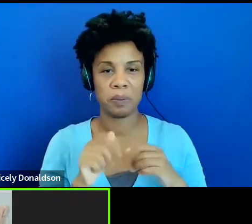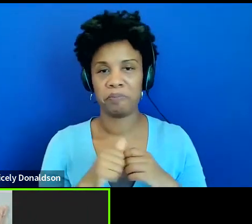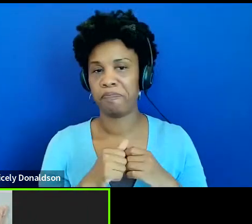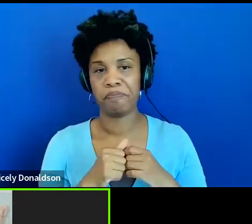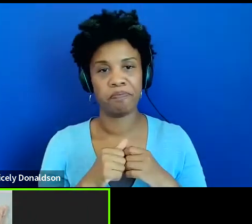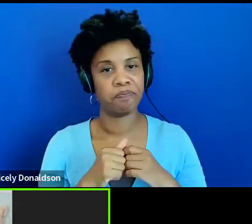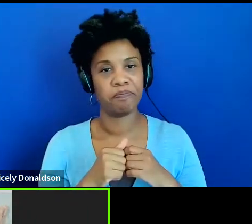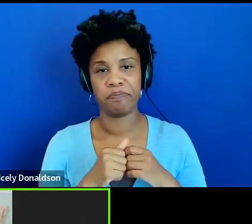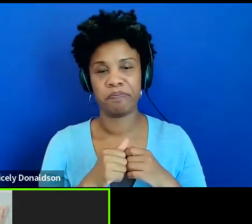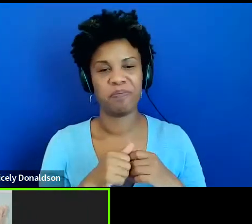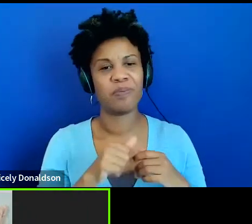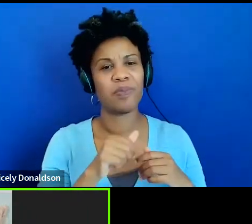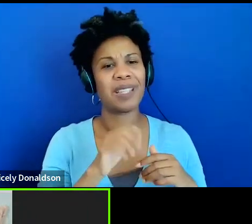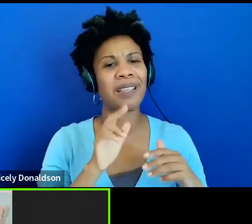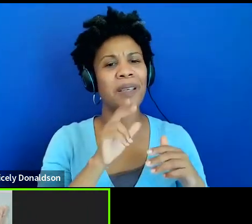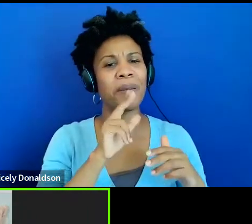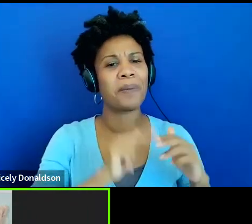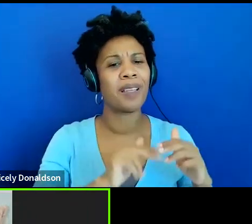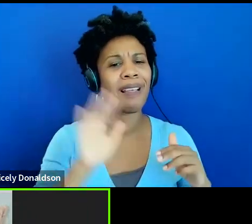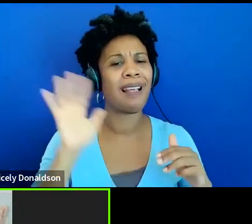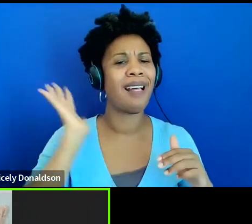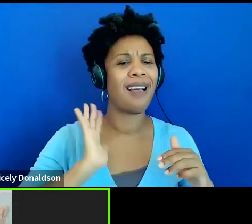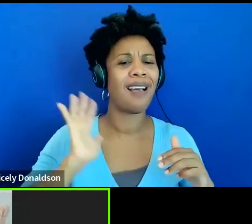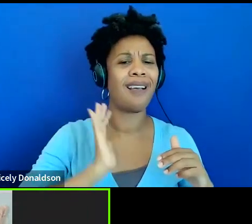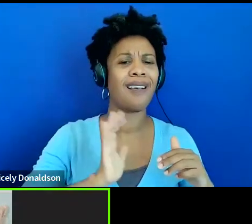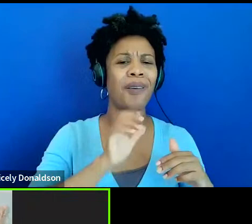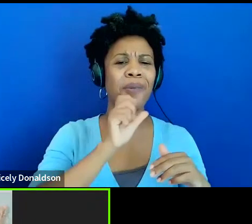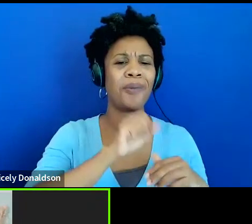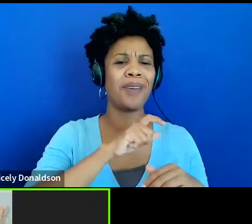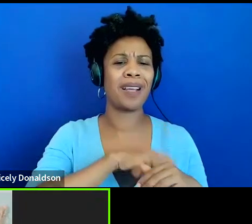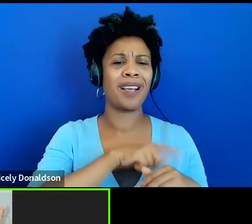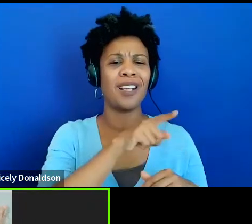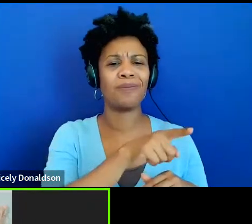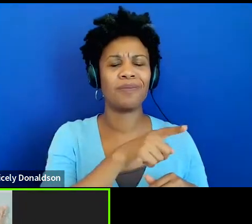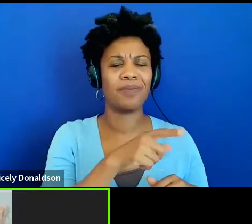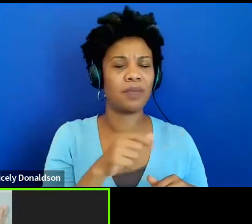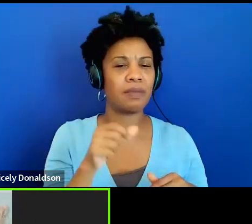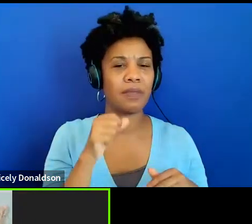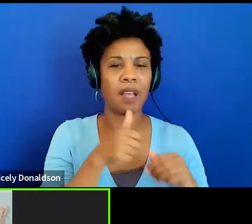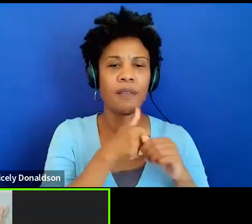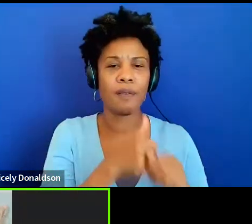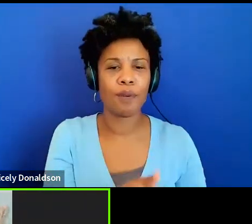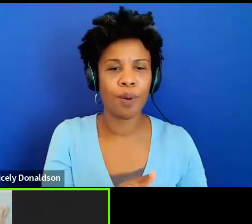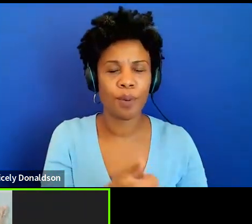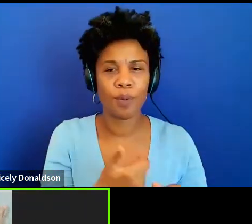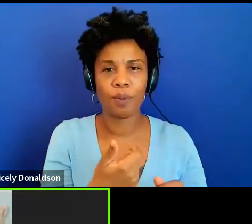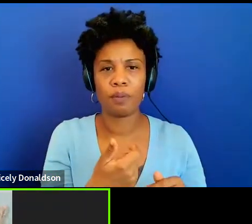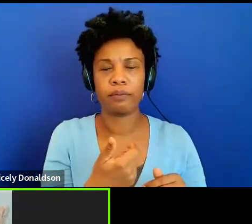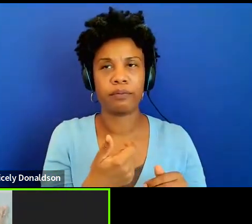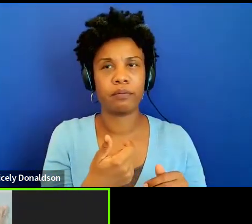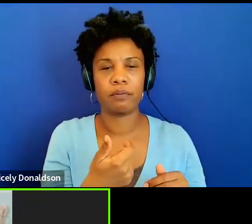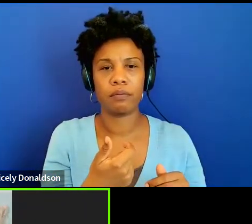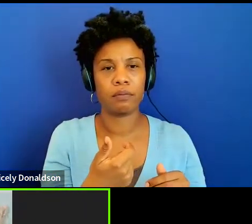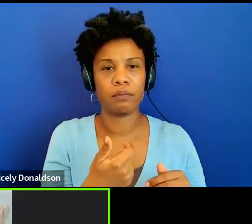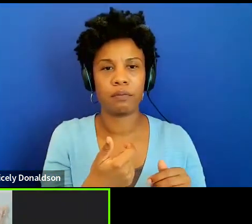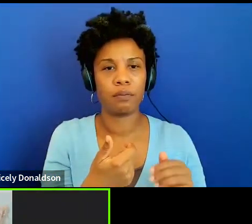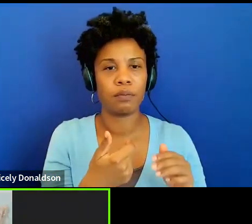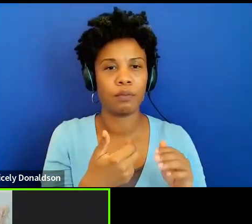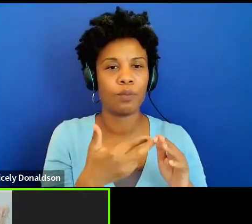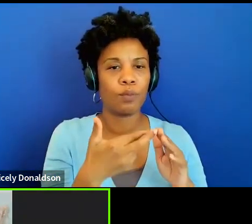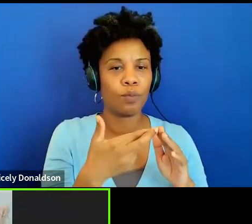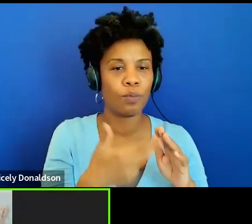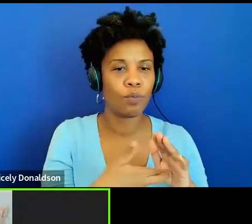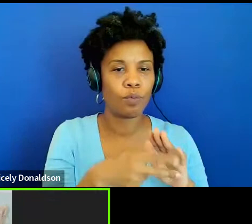built quite a while back, so it was not made really, I guess, taking into consideration the needs of persons with disabilities. But